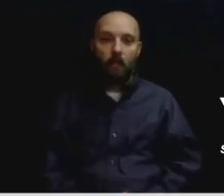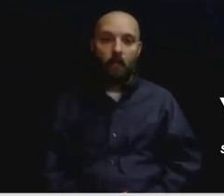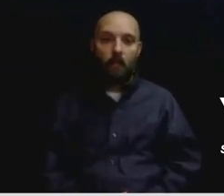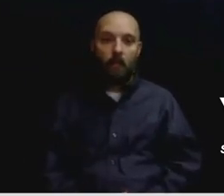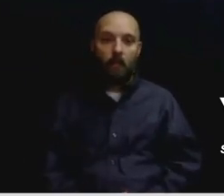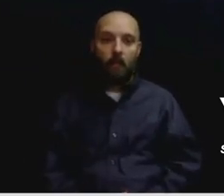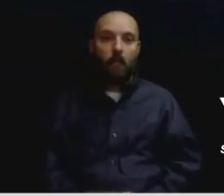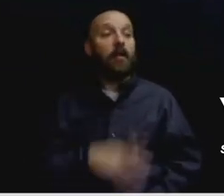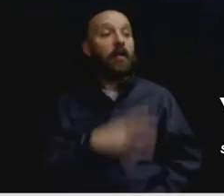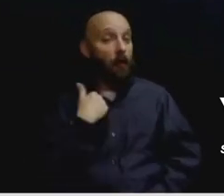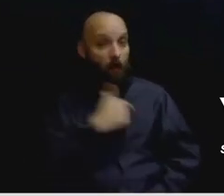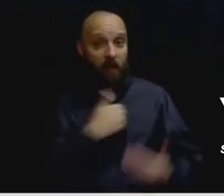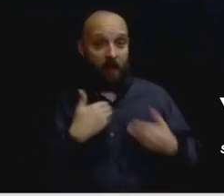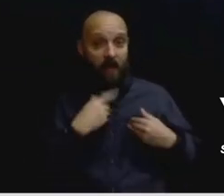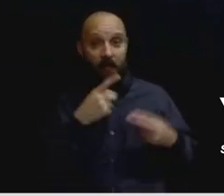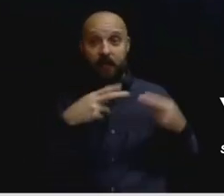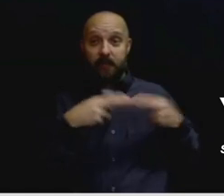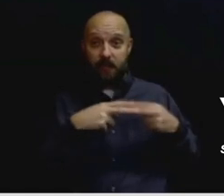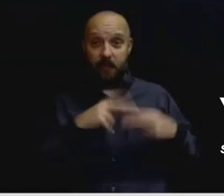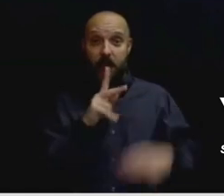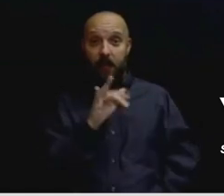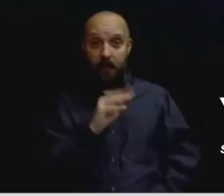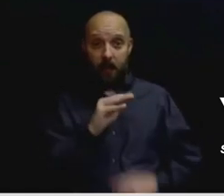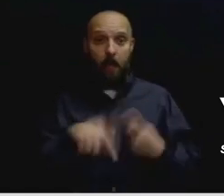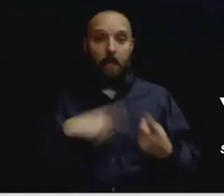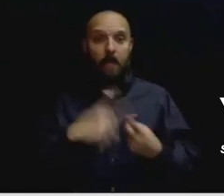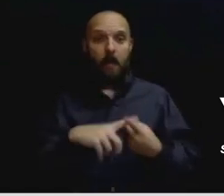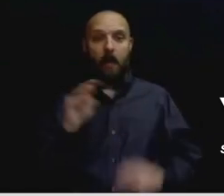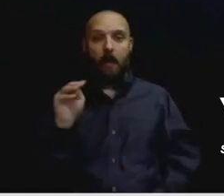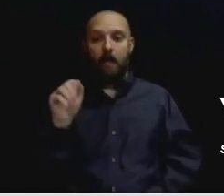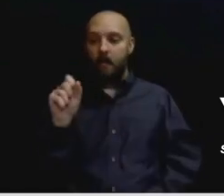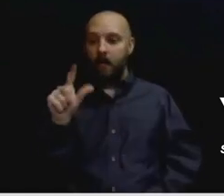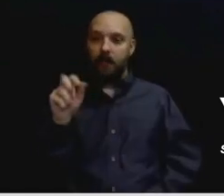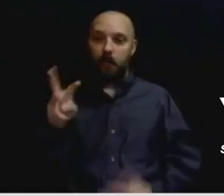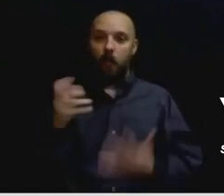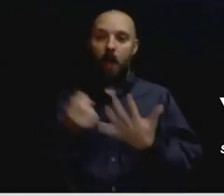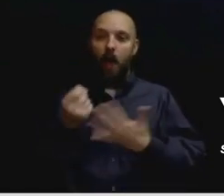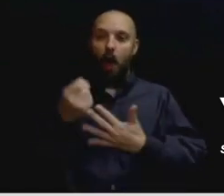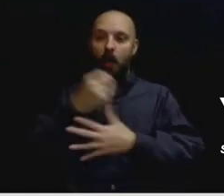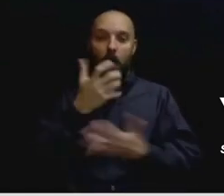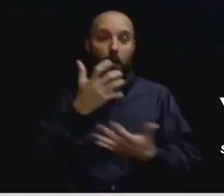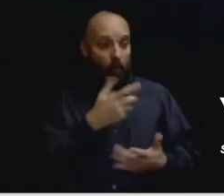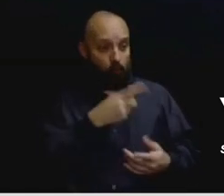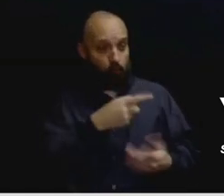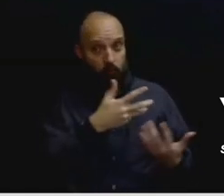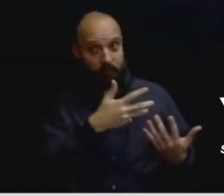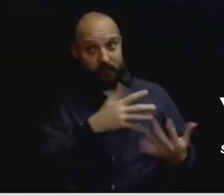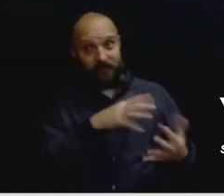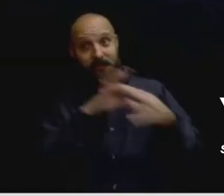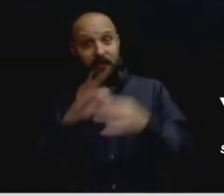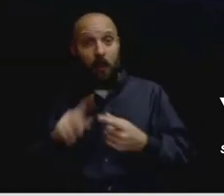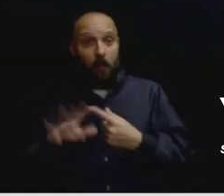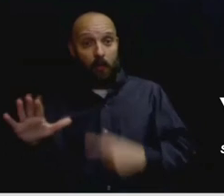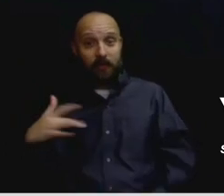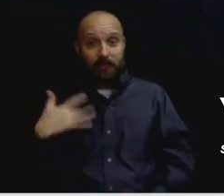And we have this slide, Kim, about Maslow's hierarchy. Would you like to tie this to your sensory